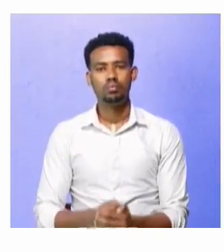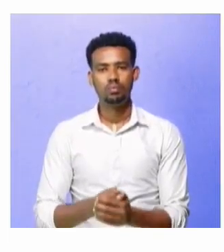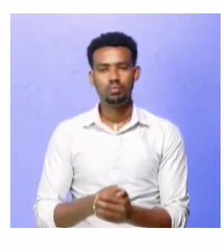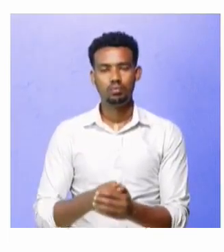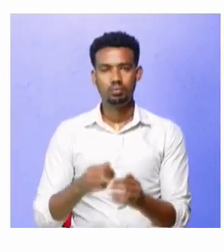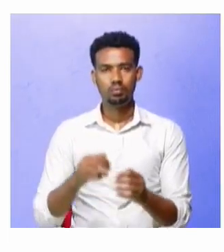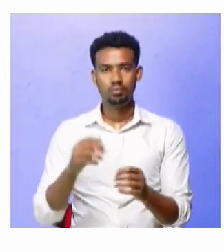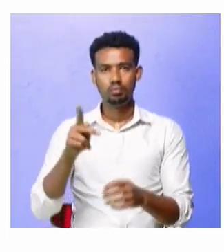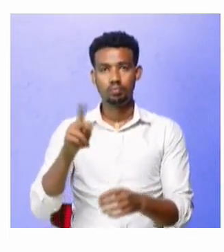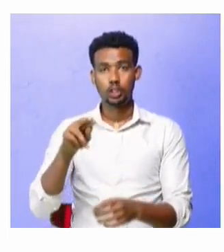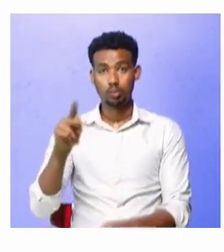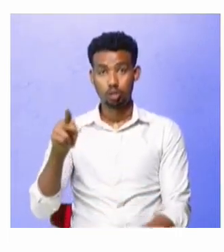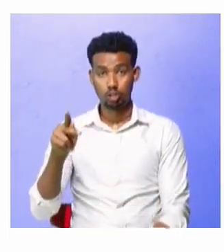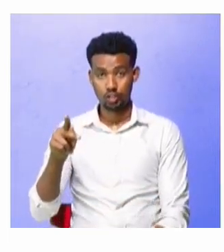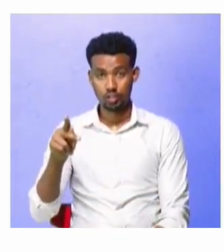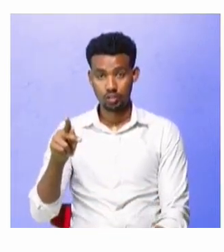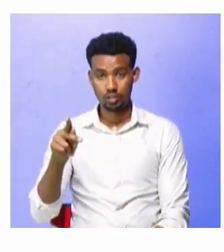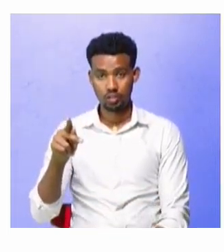prepositions